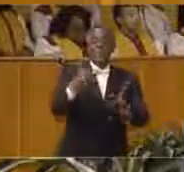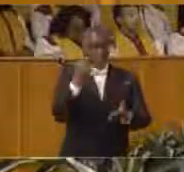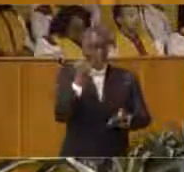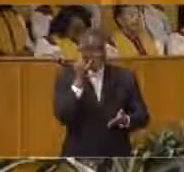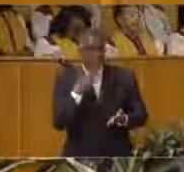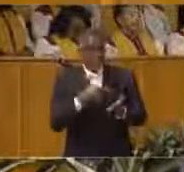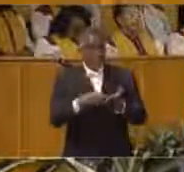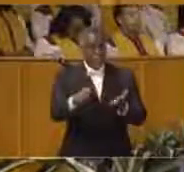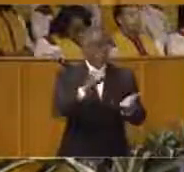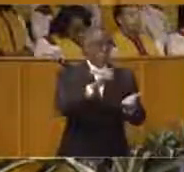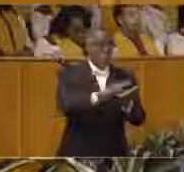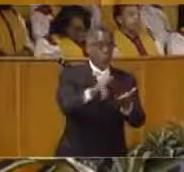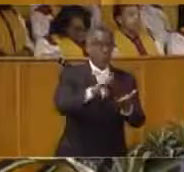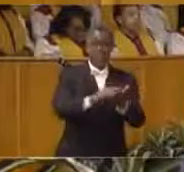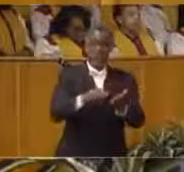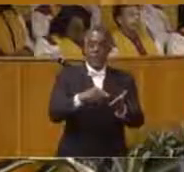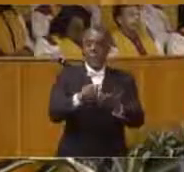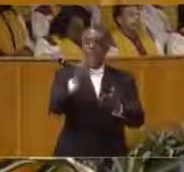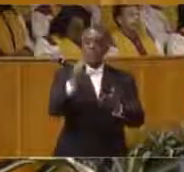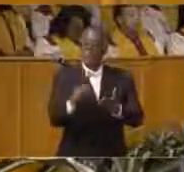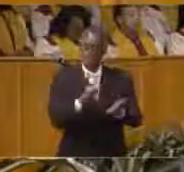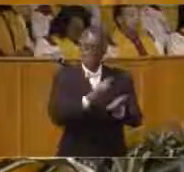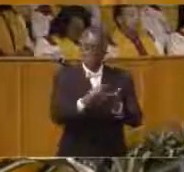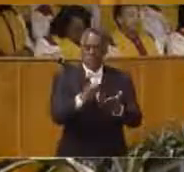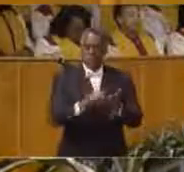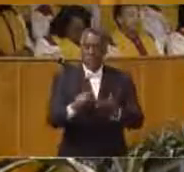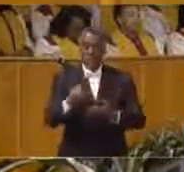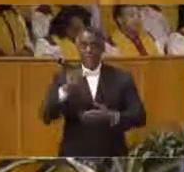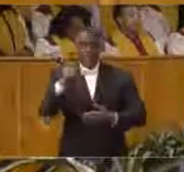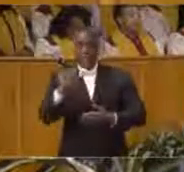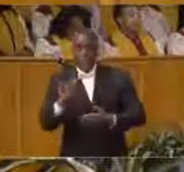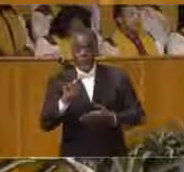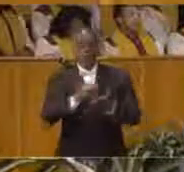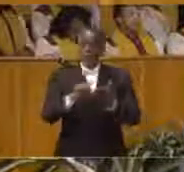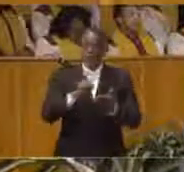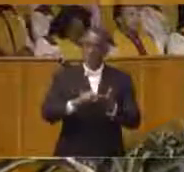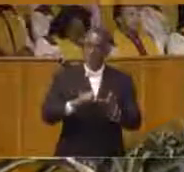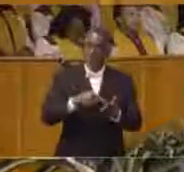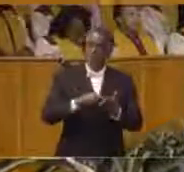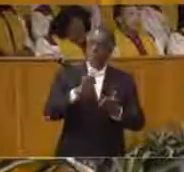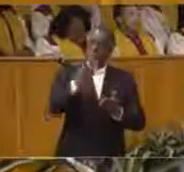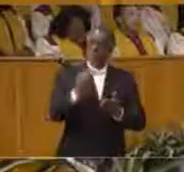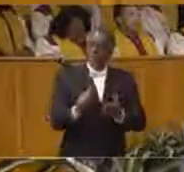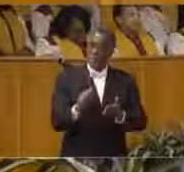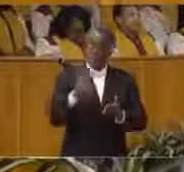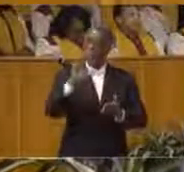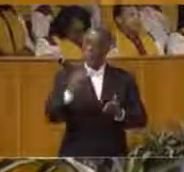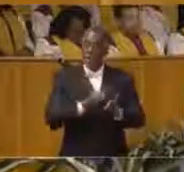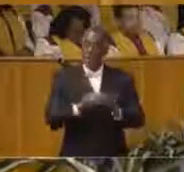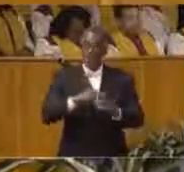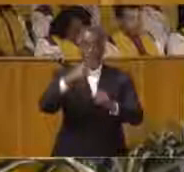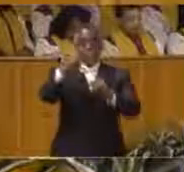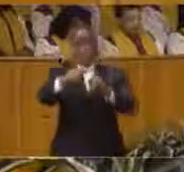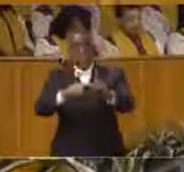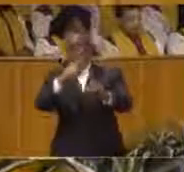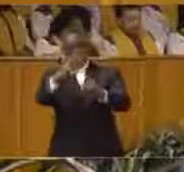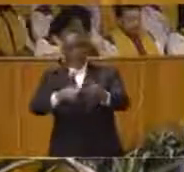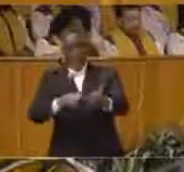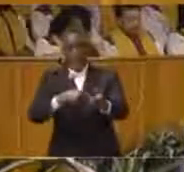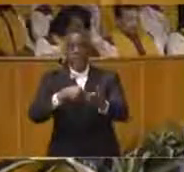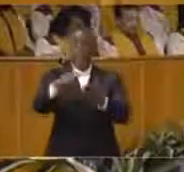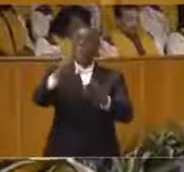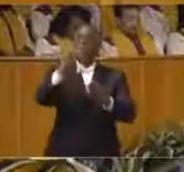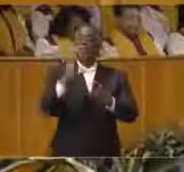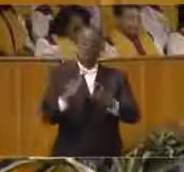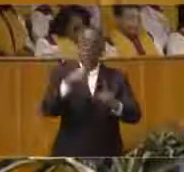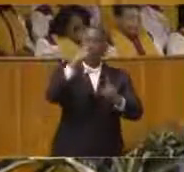weekly, tithe weekly. If you're paid biweekly, tithe biweekly. If you're paid monthly, tithe